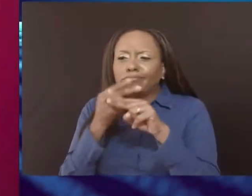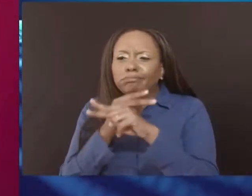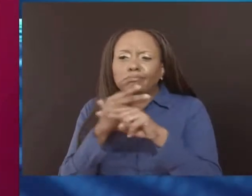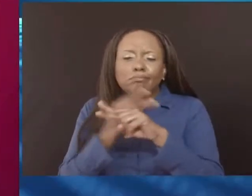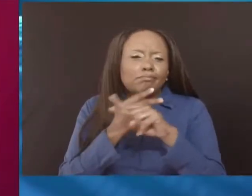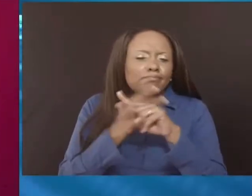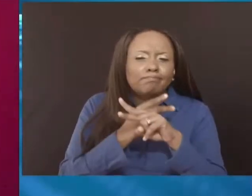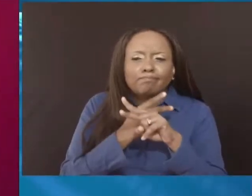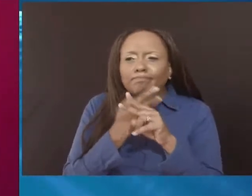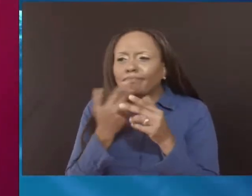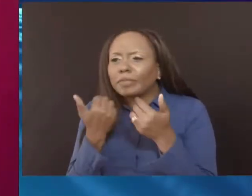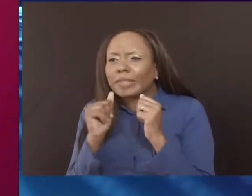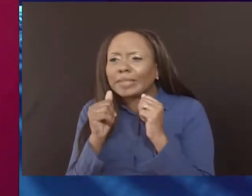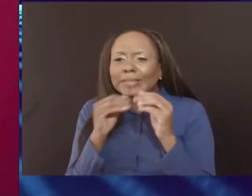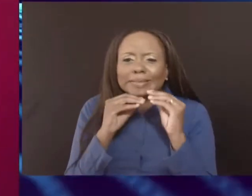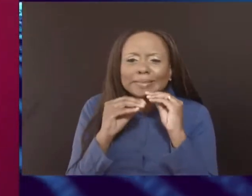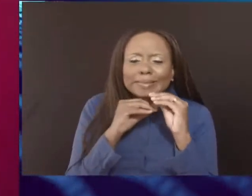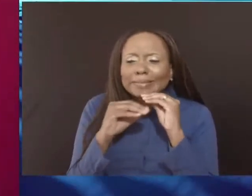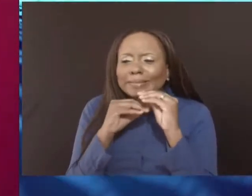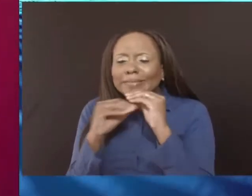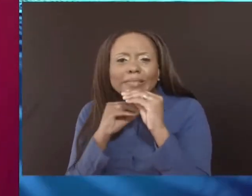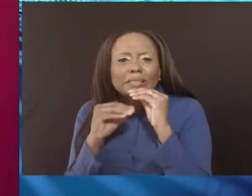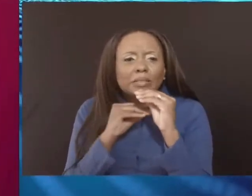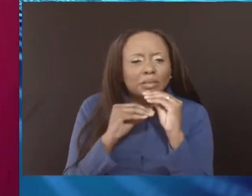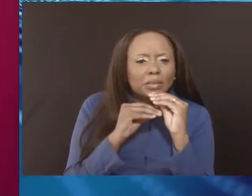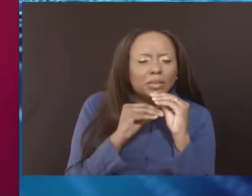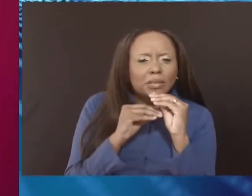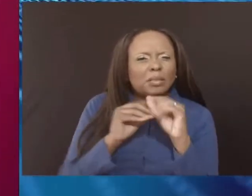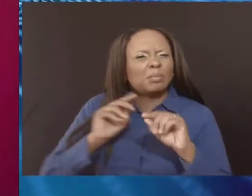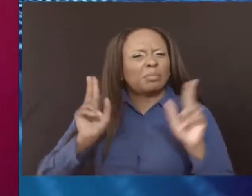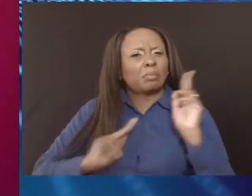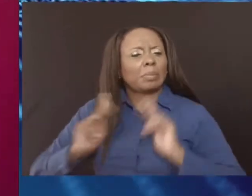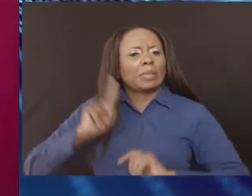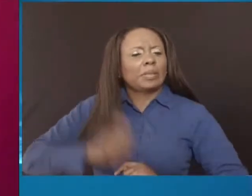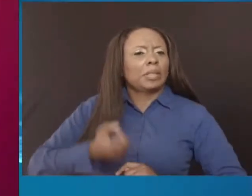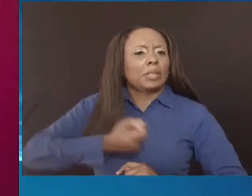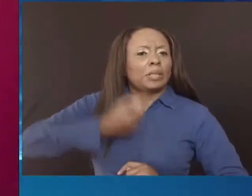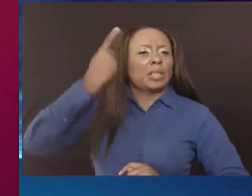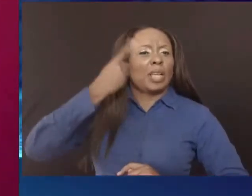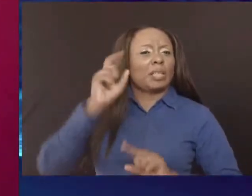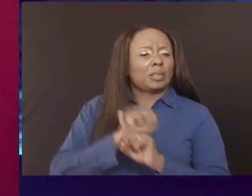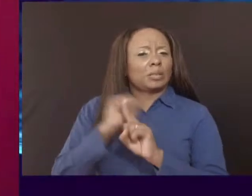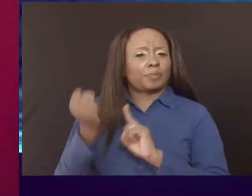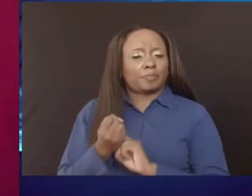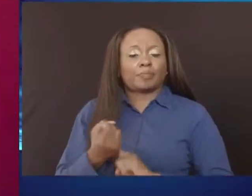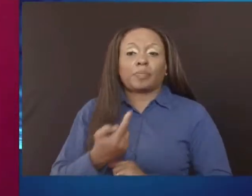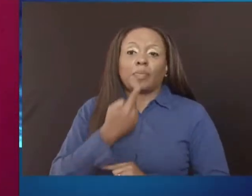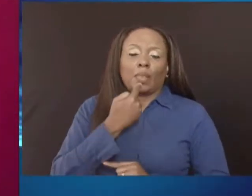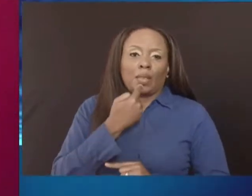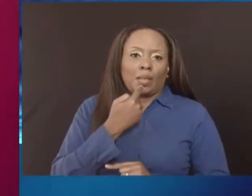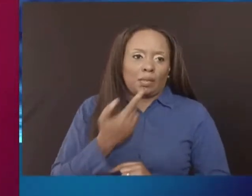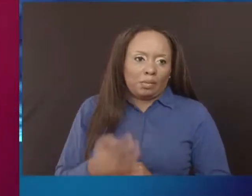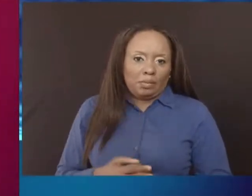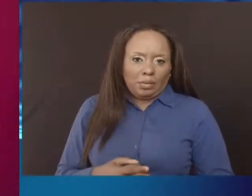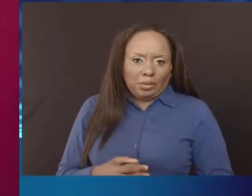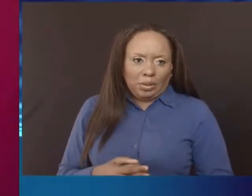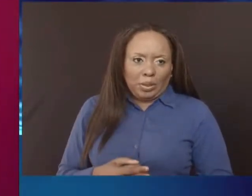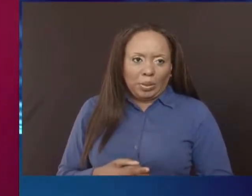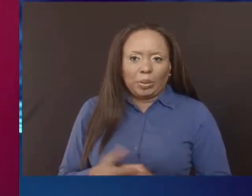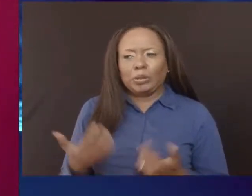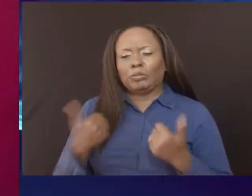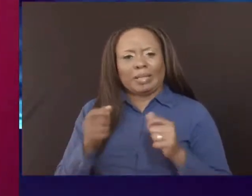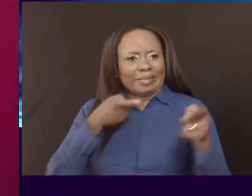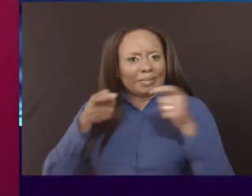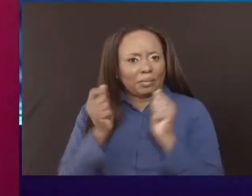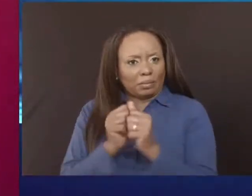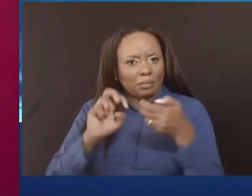to understand that we understand the seriousness of the situation, understand that we are trying to address